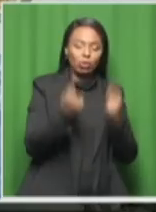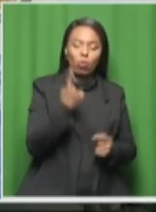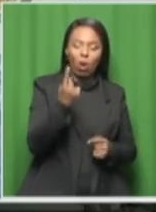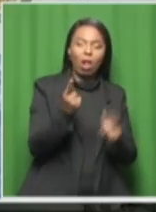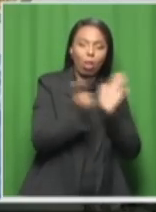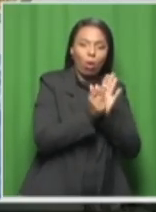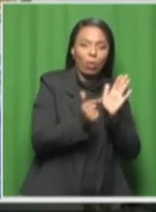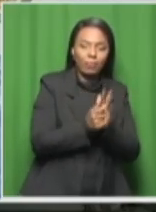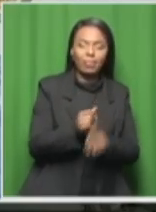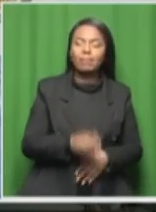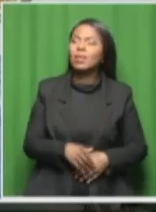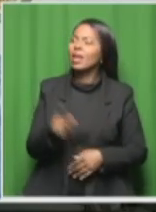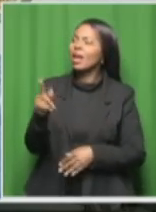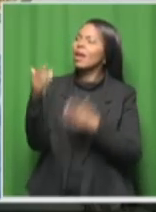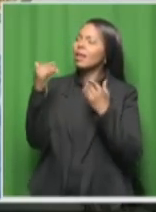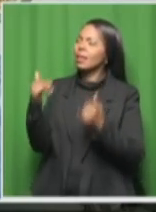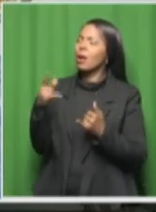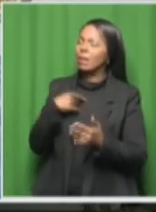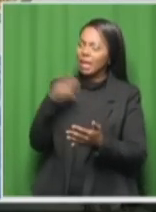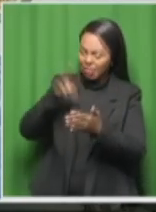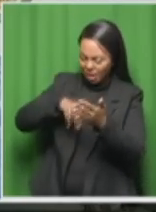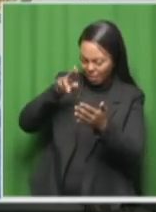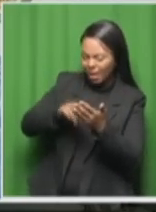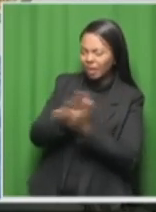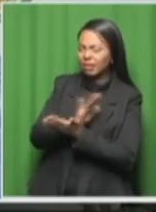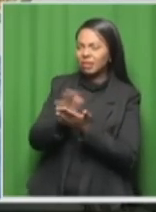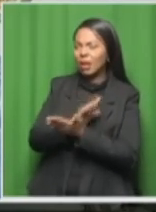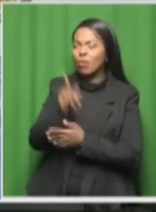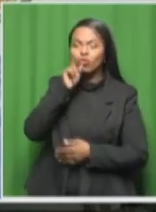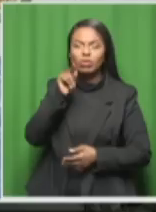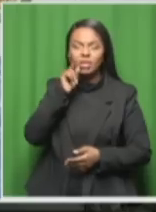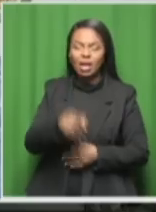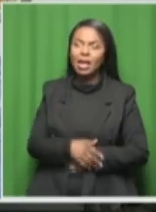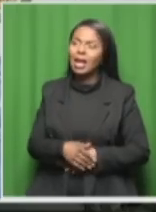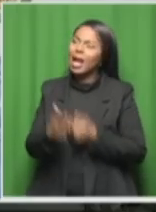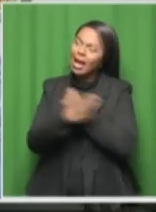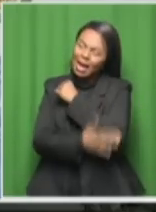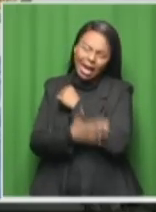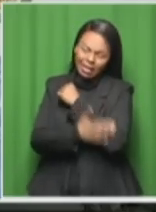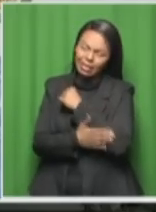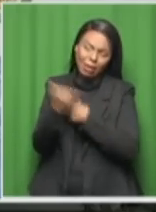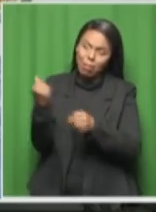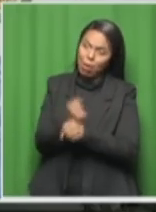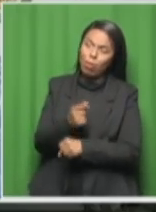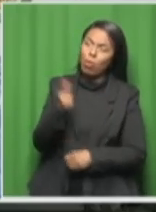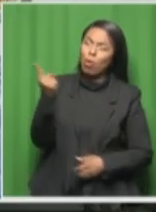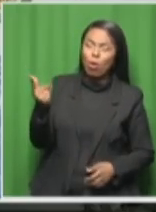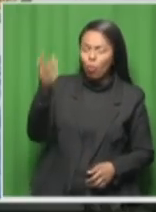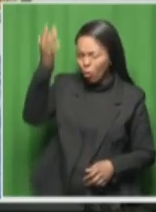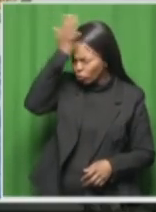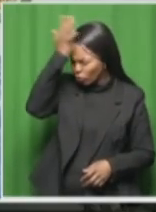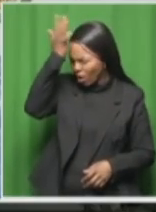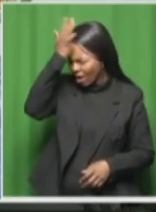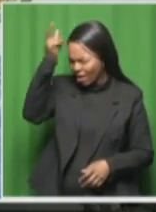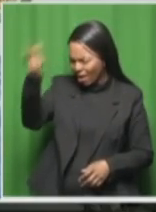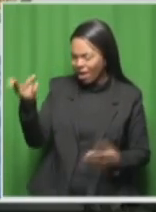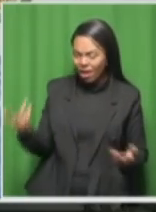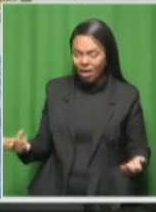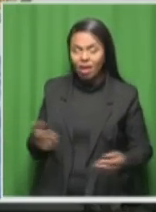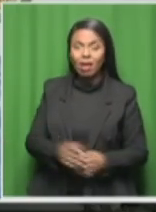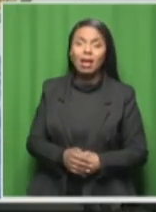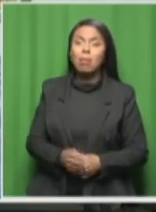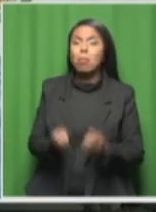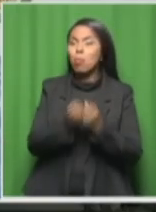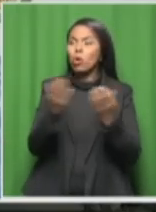extensively, and I'm going to read one of those to you. It says, countries such as Botswana has repatriated refugees from